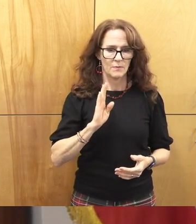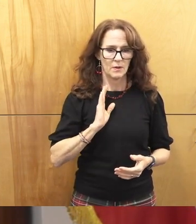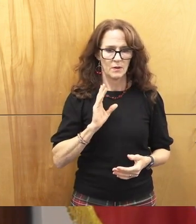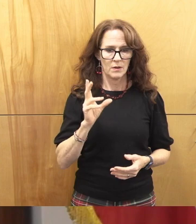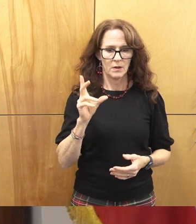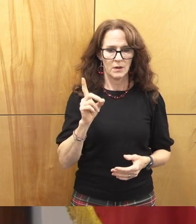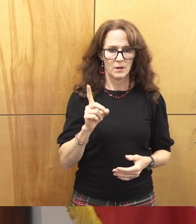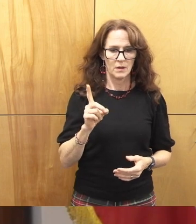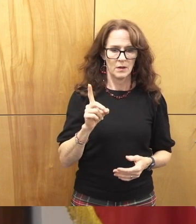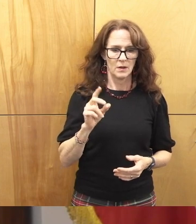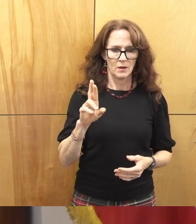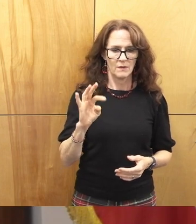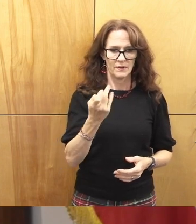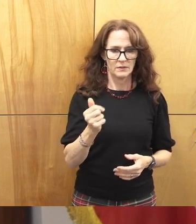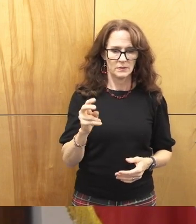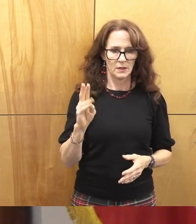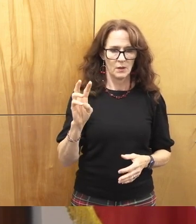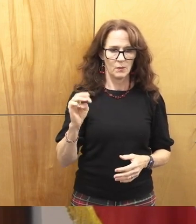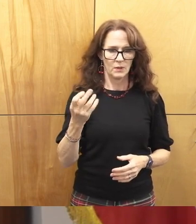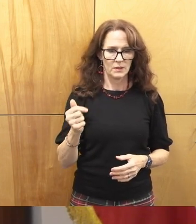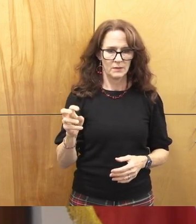Dr. Felton Williams.